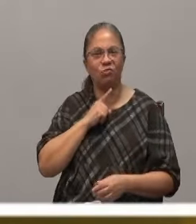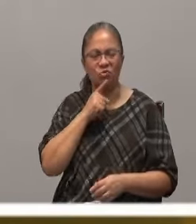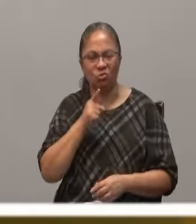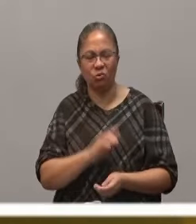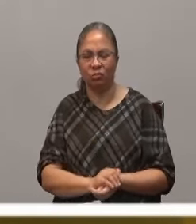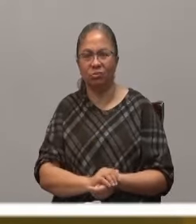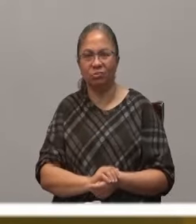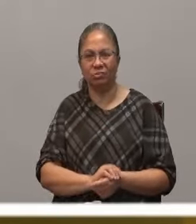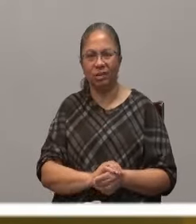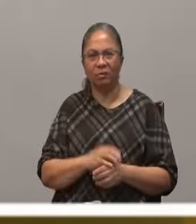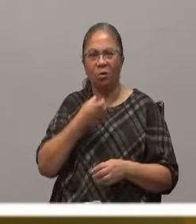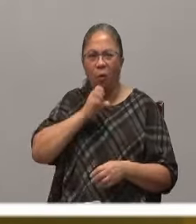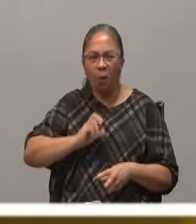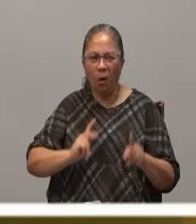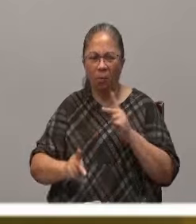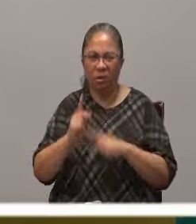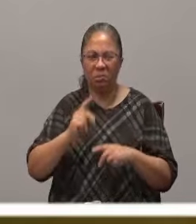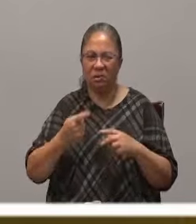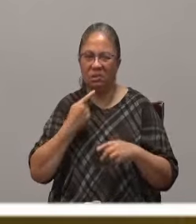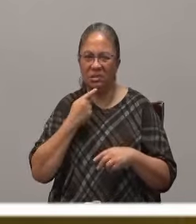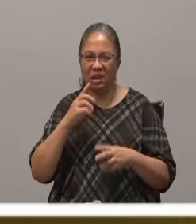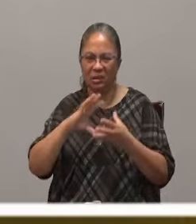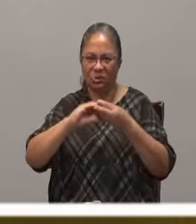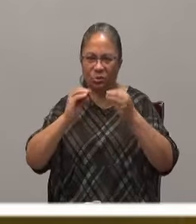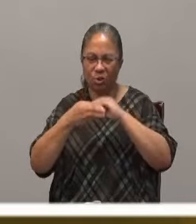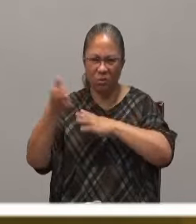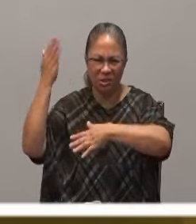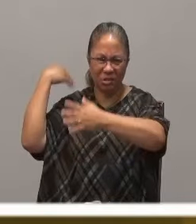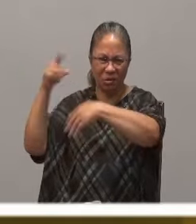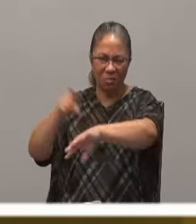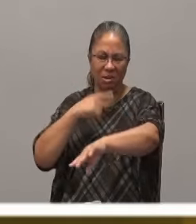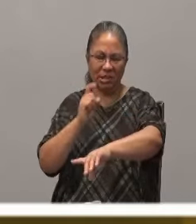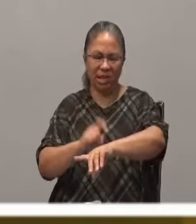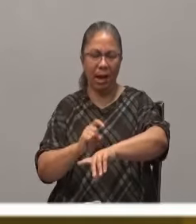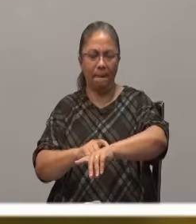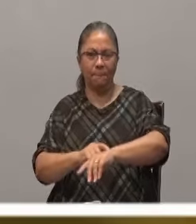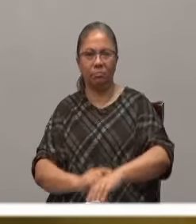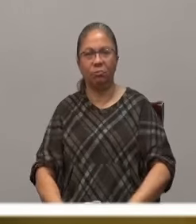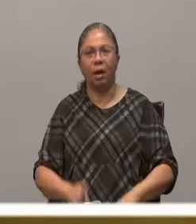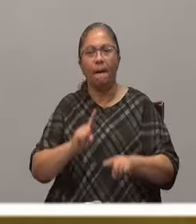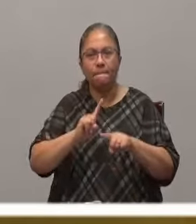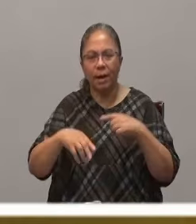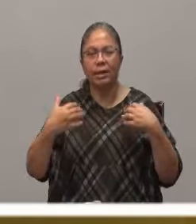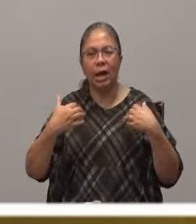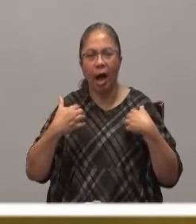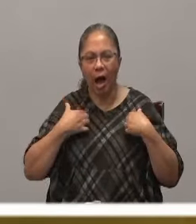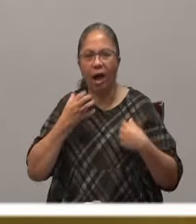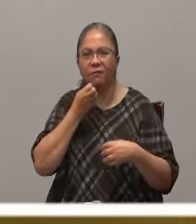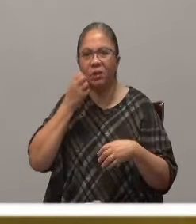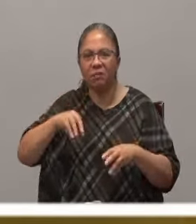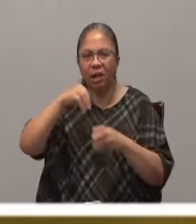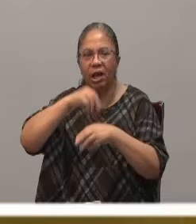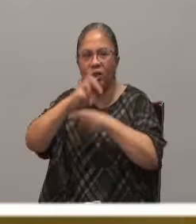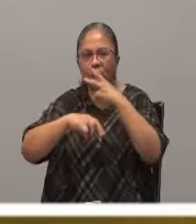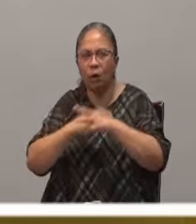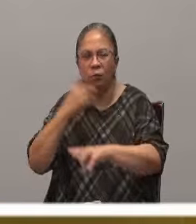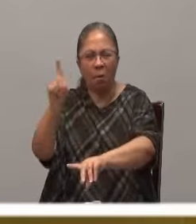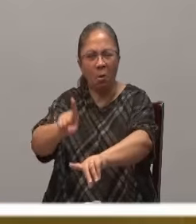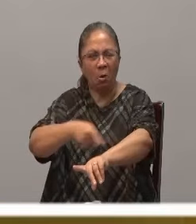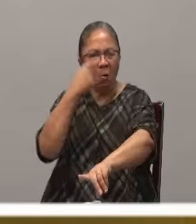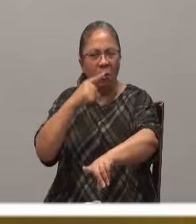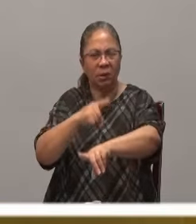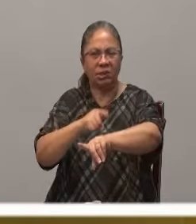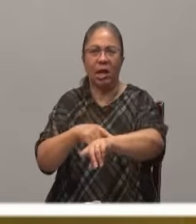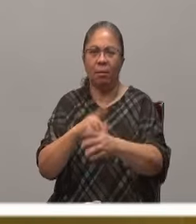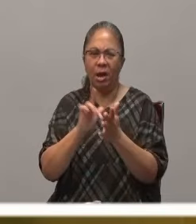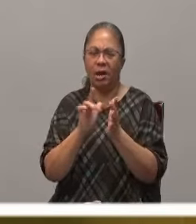old-time people used to spread this foolishness. Well, from the beginning, there was evil. There was evil in the church,